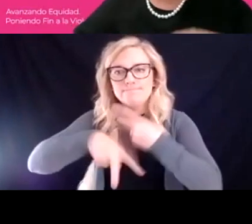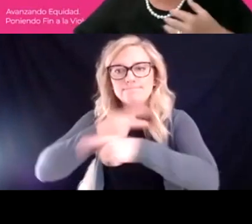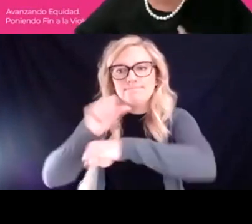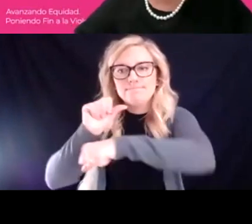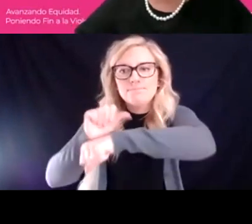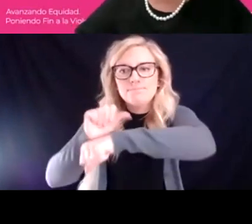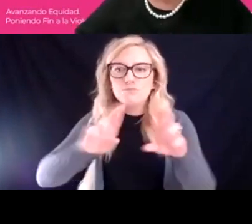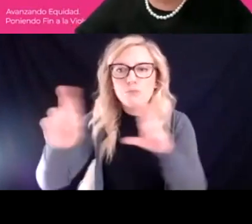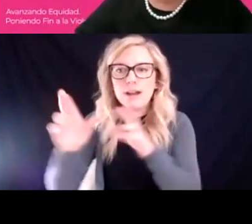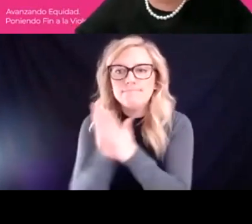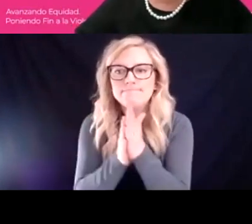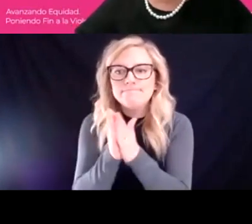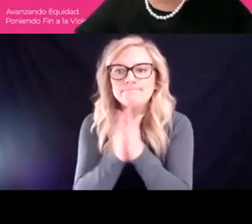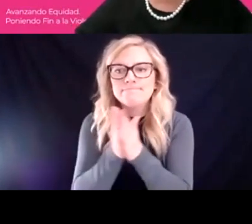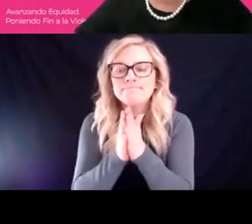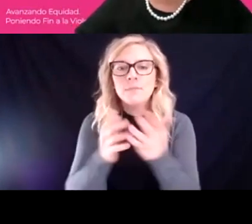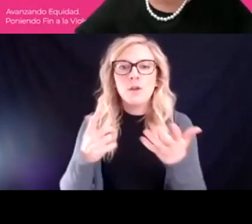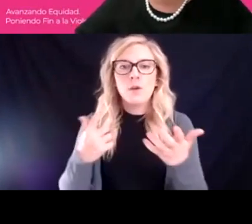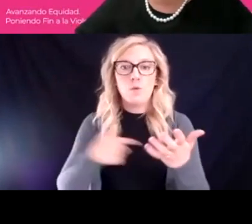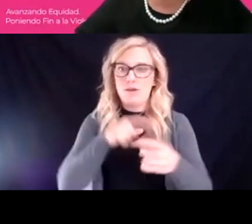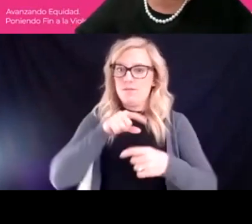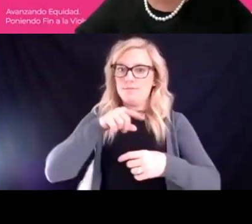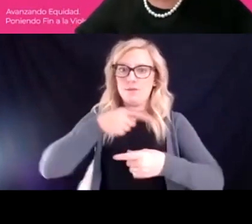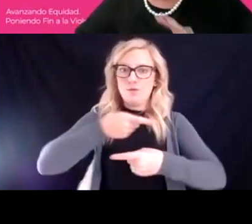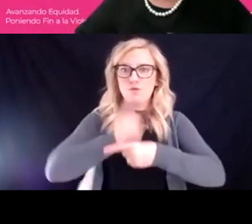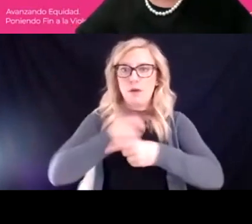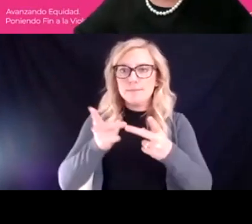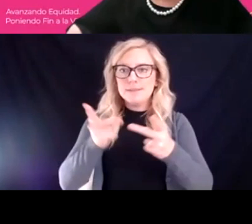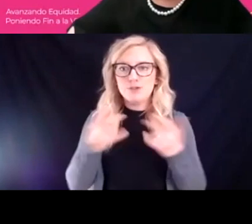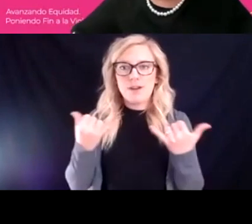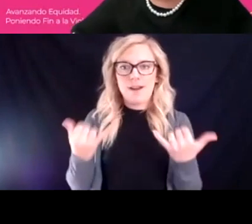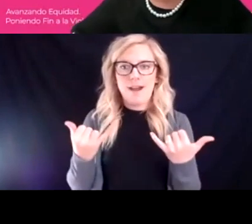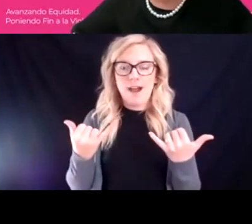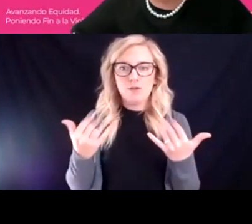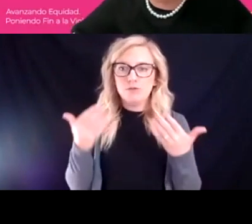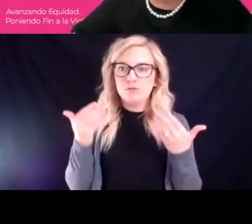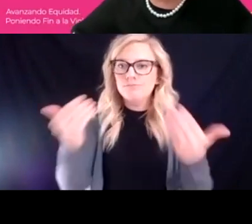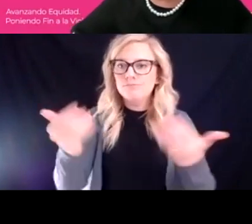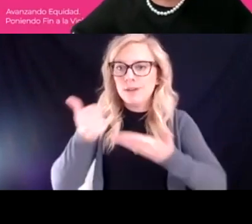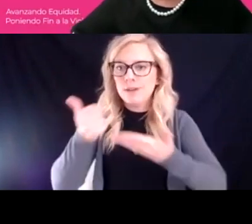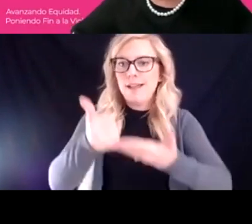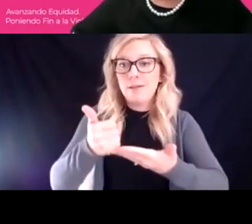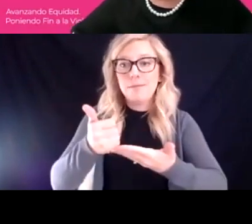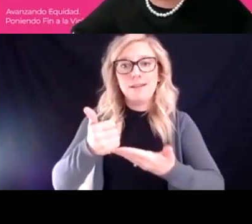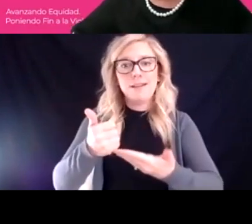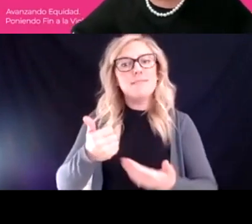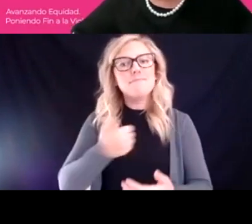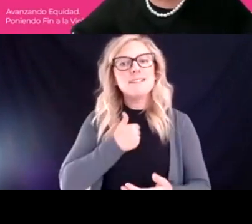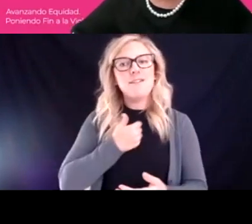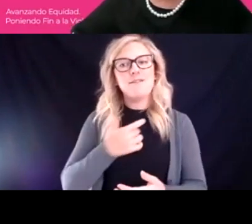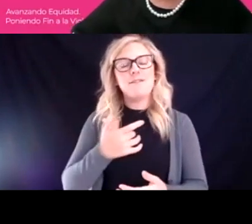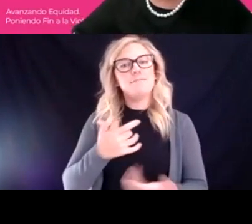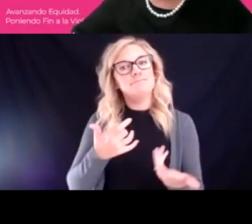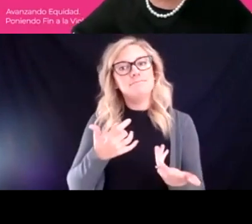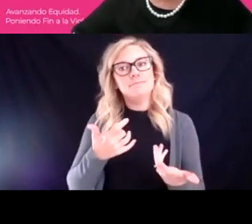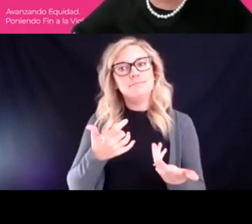We are in the right position to be able to do this. And, of course, I was rewarded for this work because they did remember us.